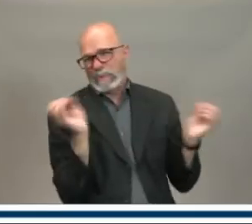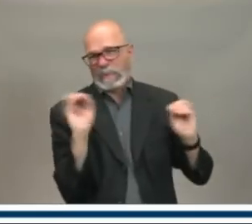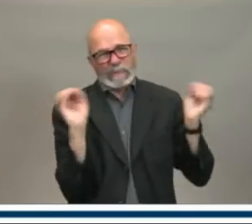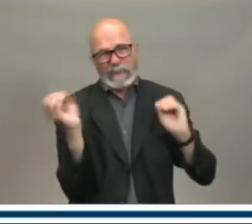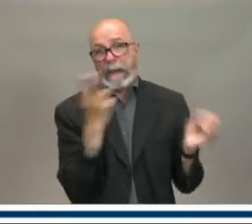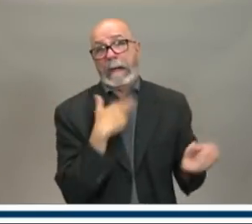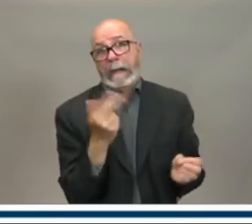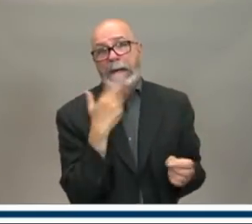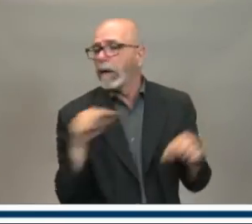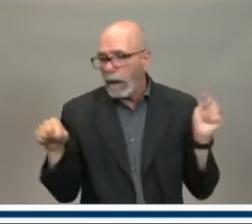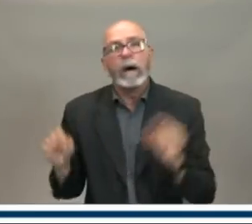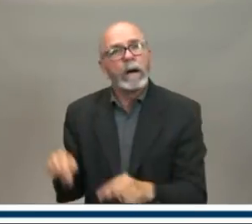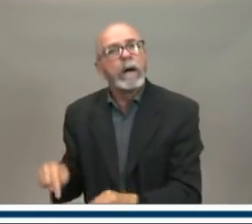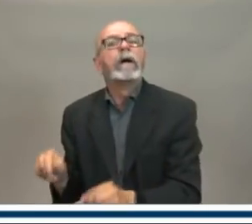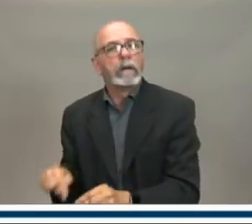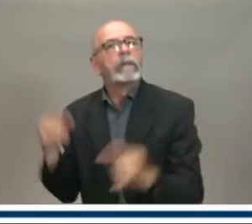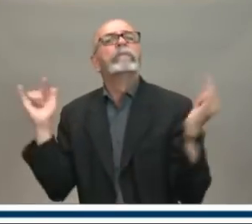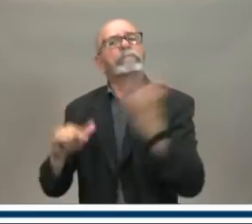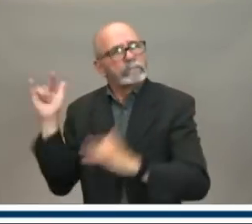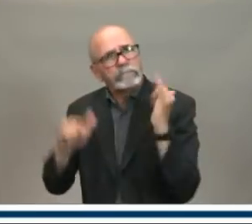important point. That